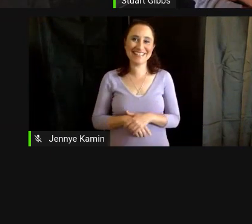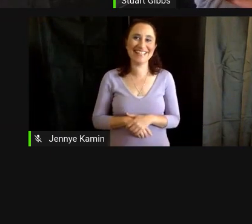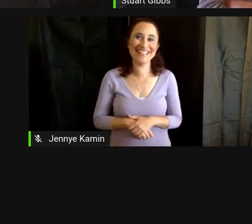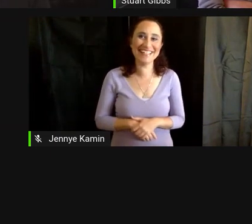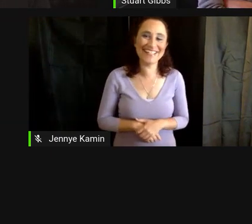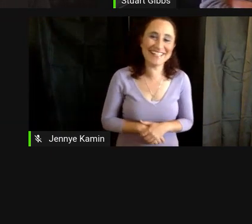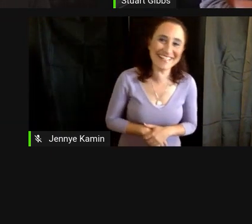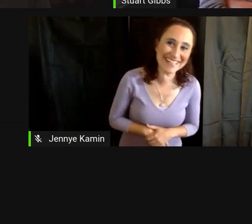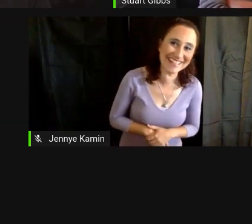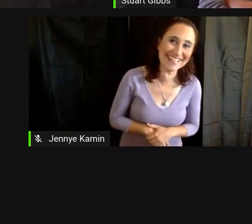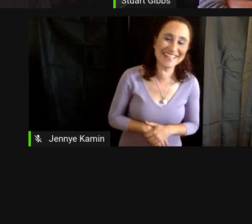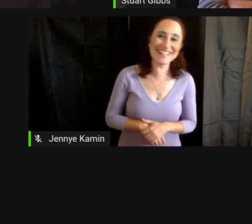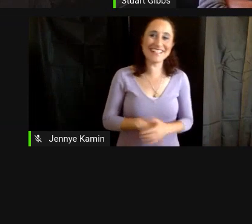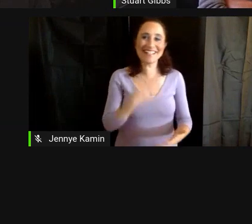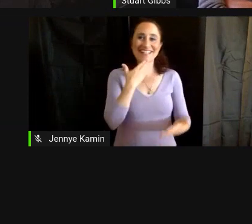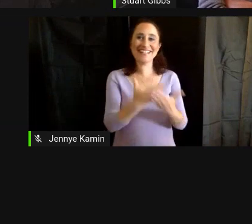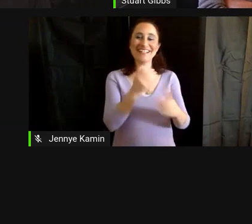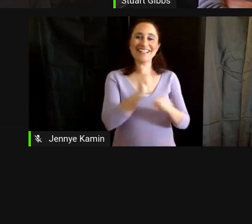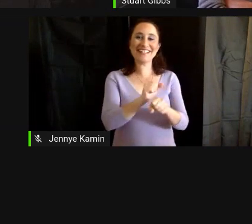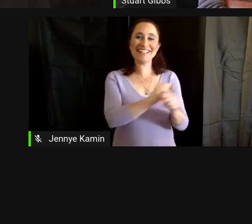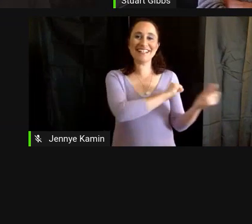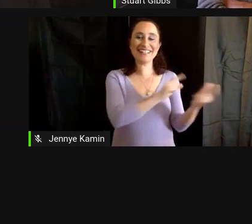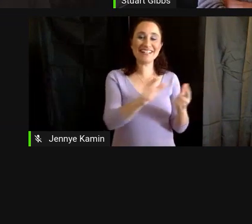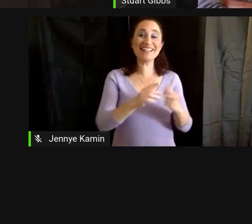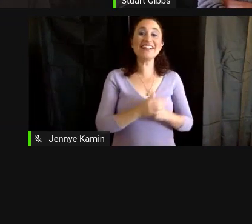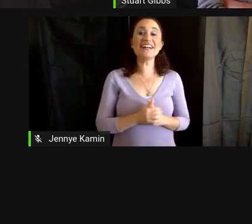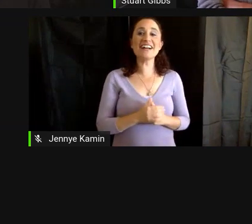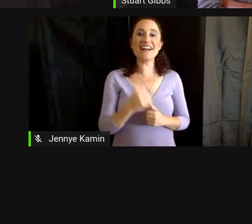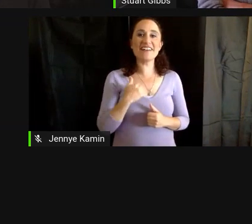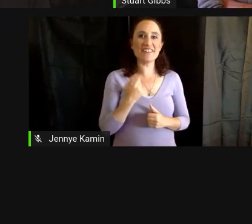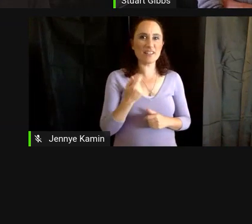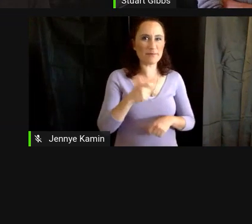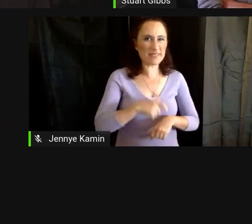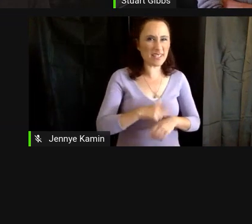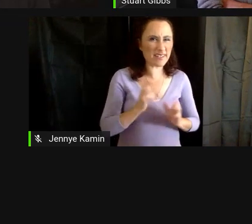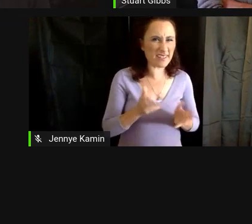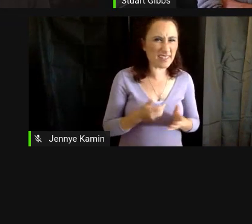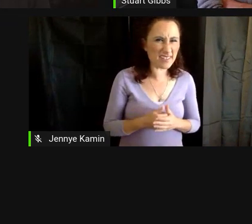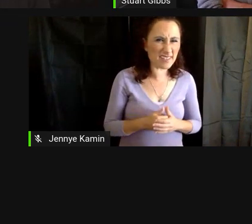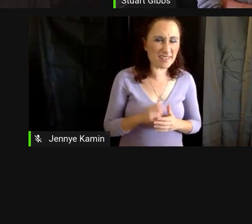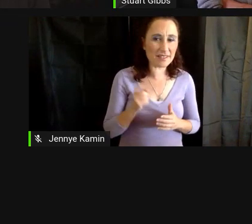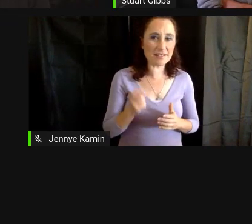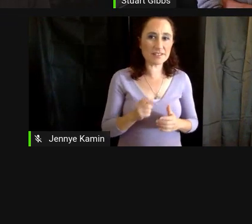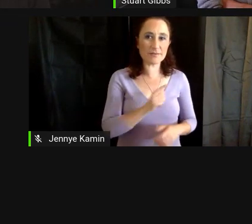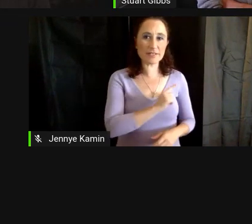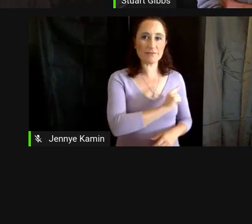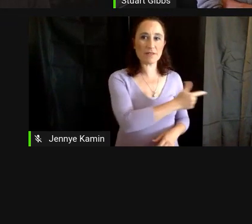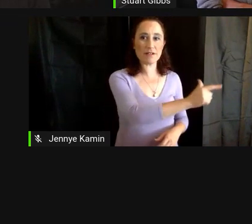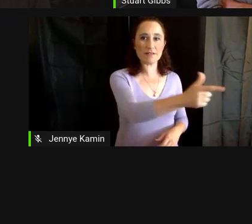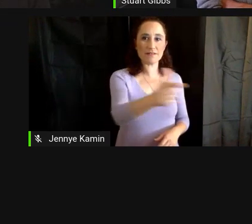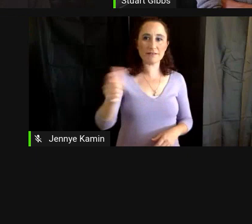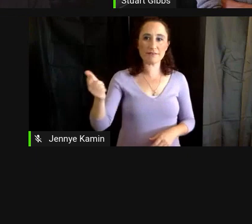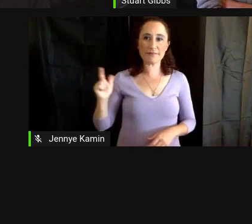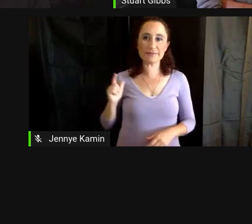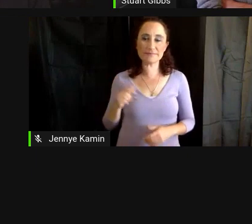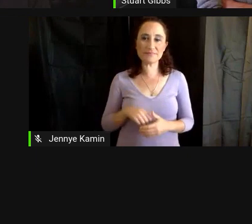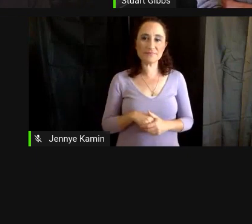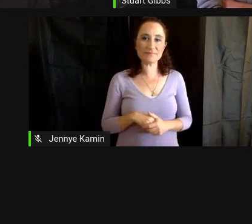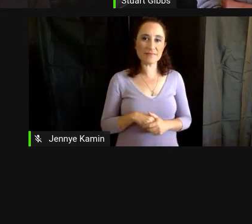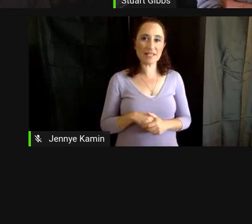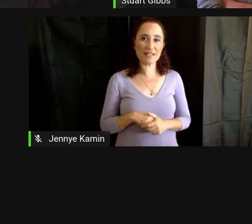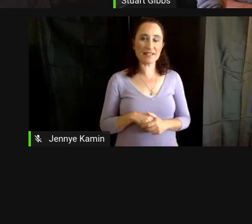it. Good job. Okay, well, we have a little bit of time left. Should we do like a round robin? Do we want to do a round